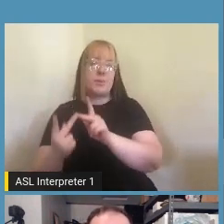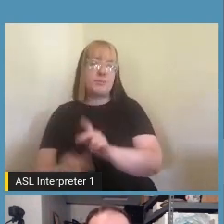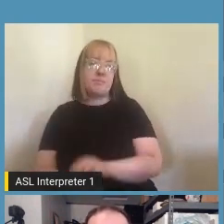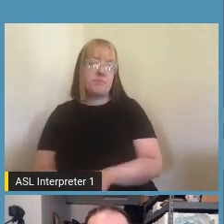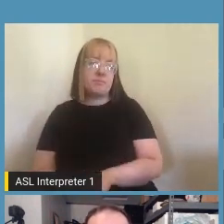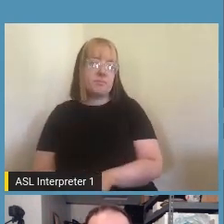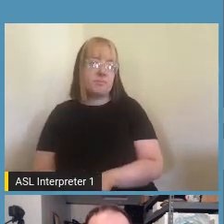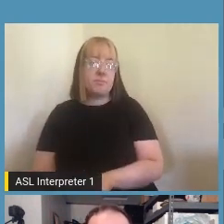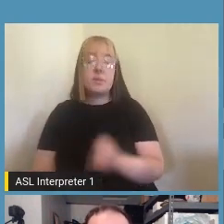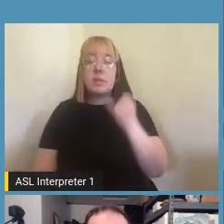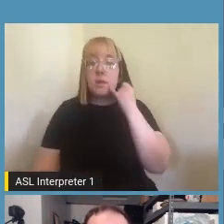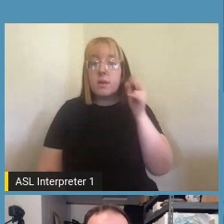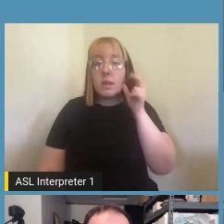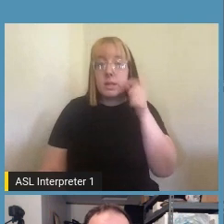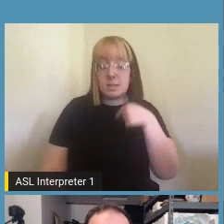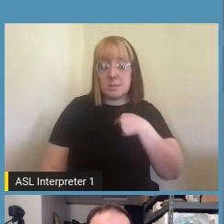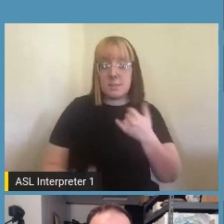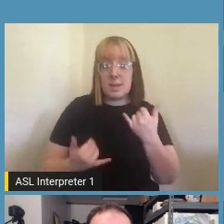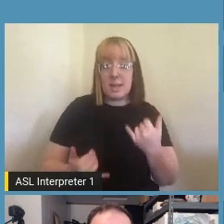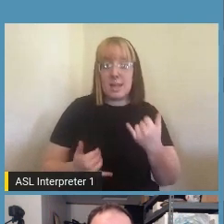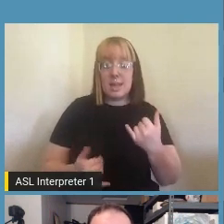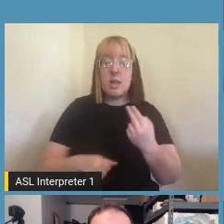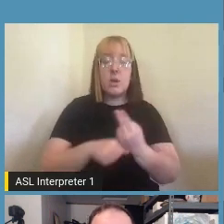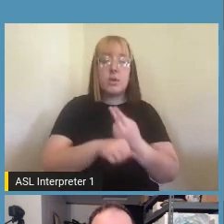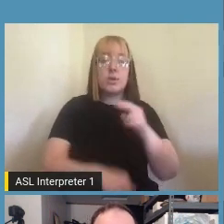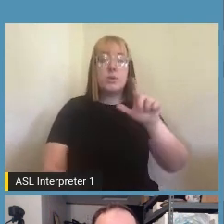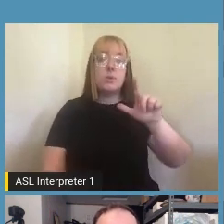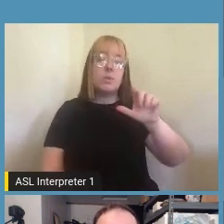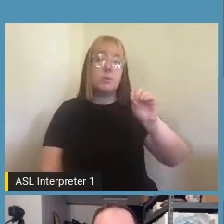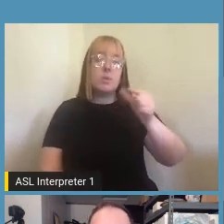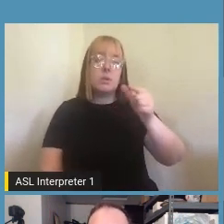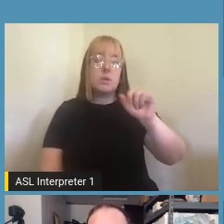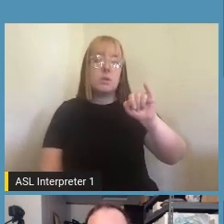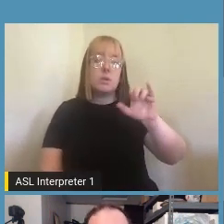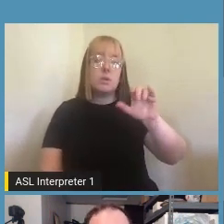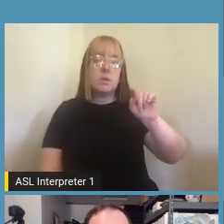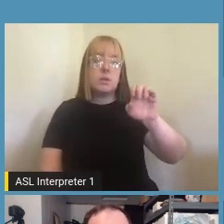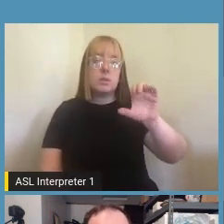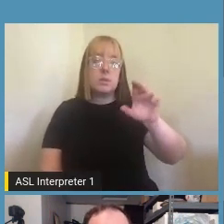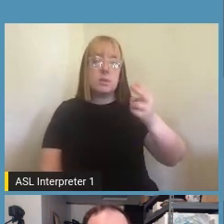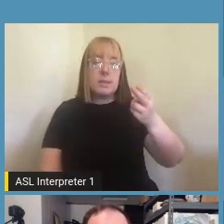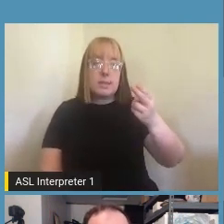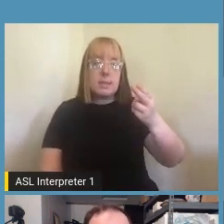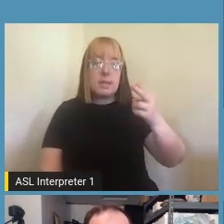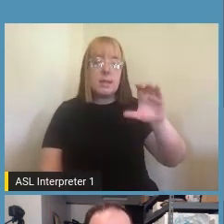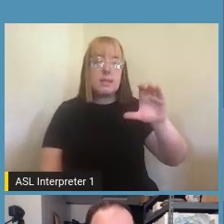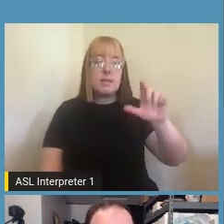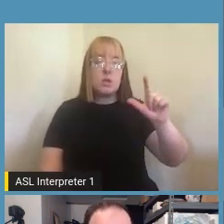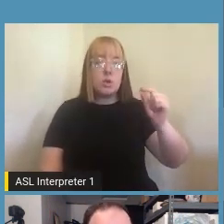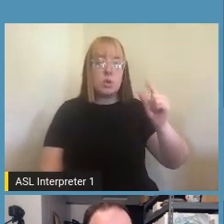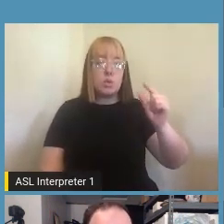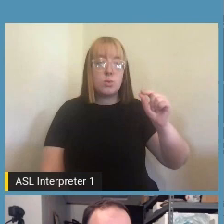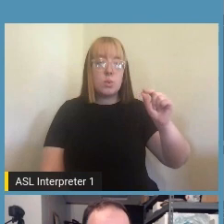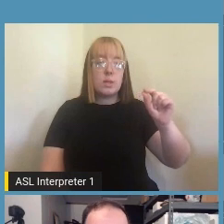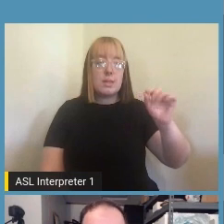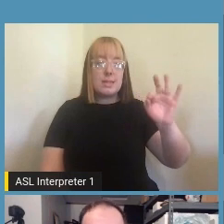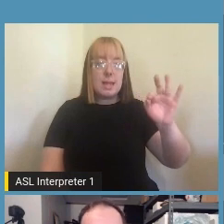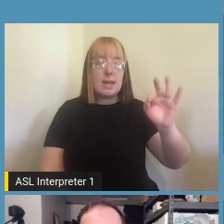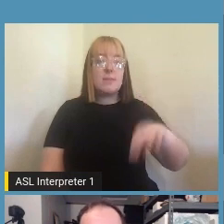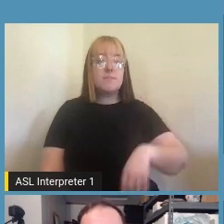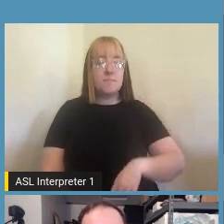listening to me right now, I'm using a Logitech C920 webcam, and you hopefully can hear me